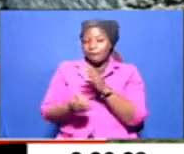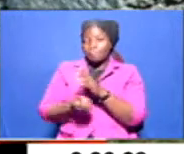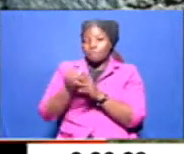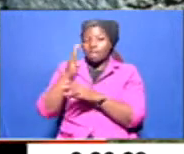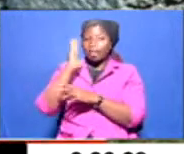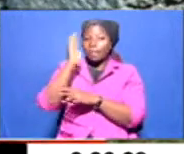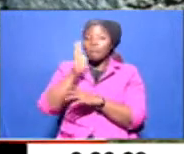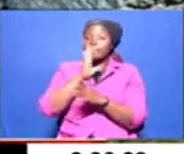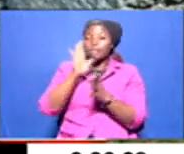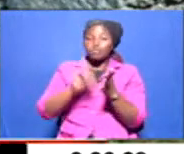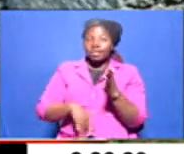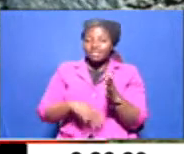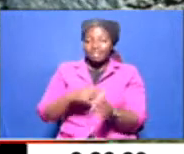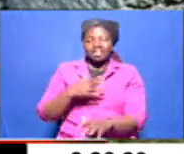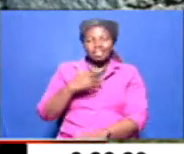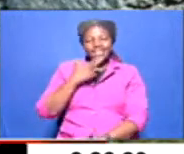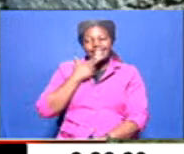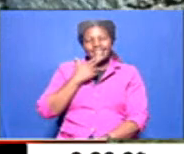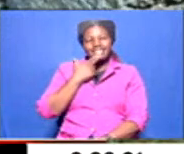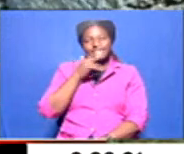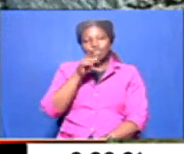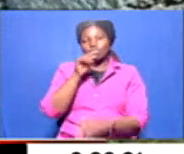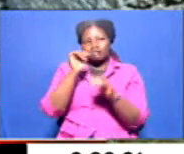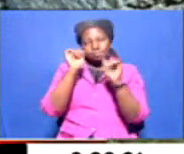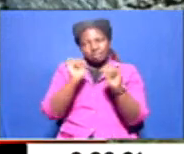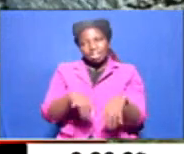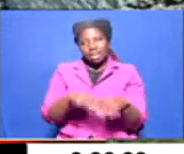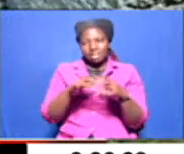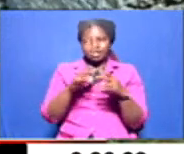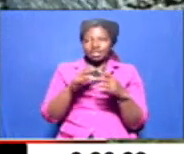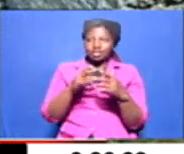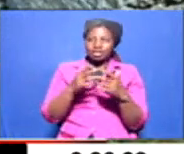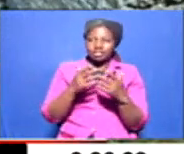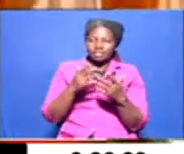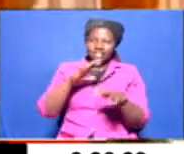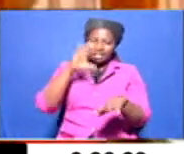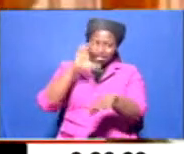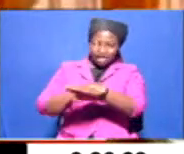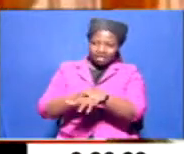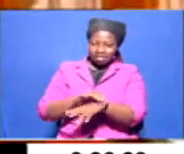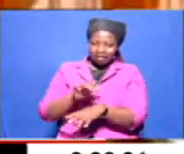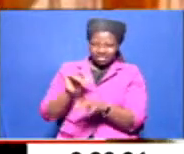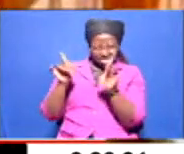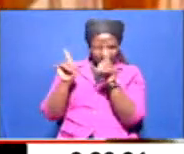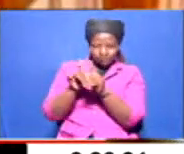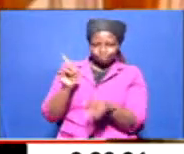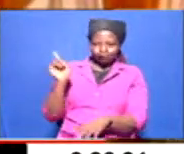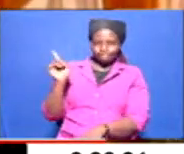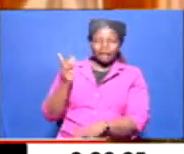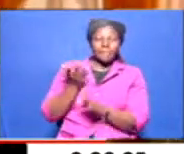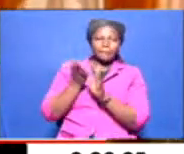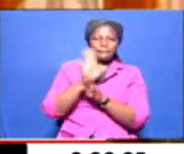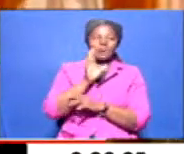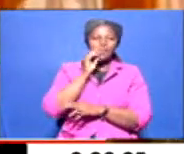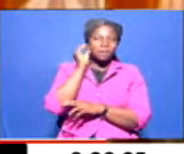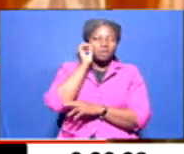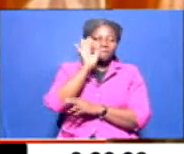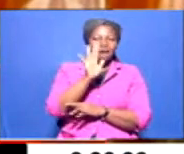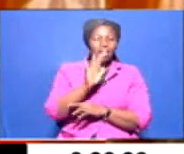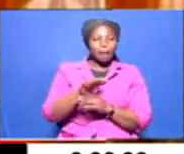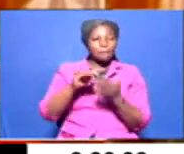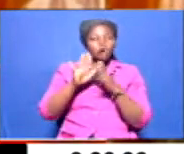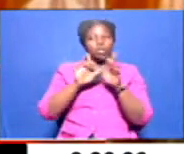honey, and you could be taking with you such back home. Most tourists to Baringo